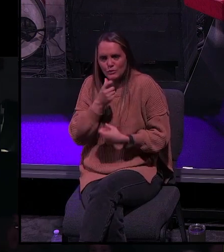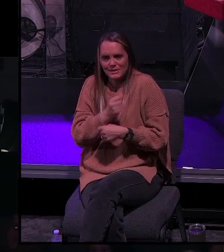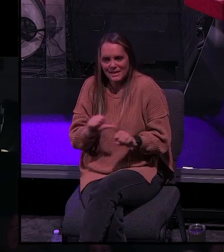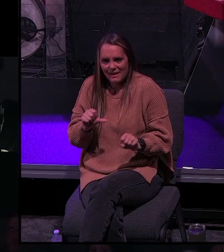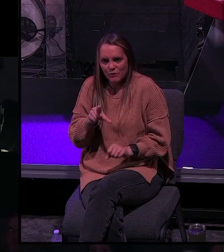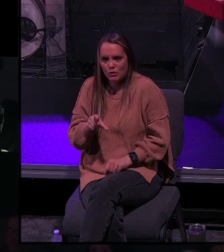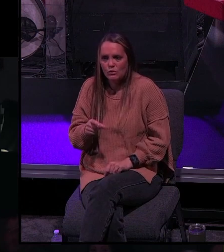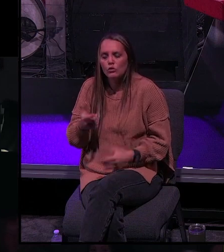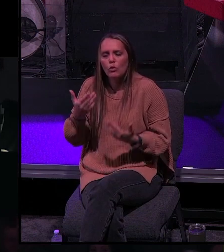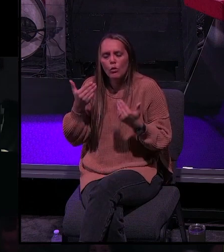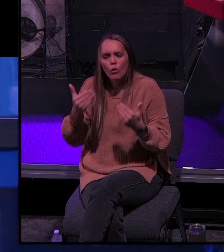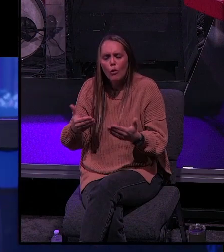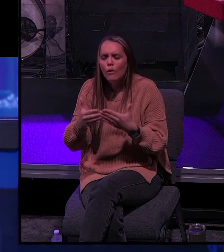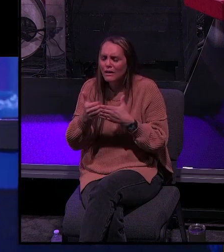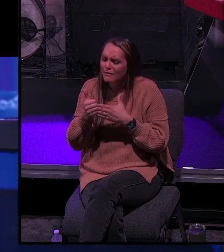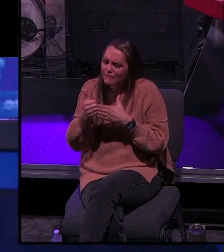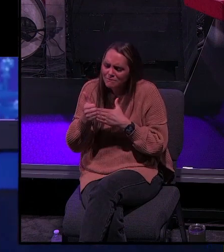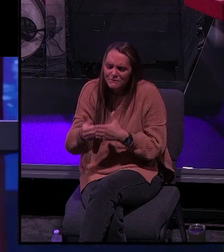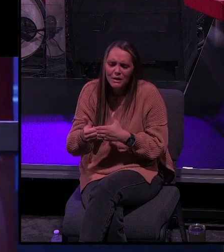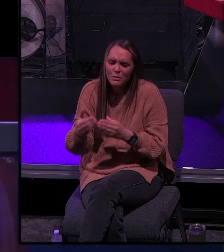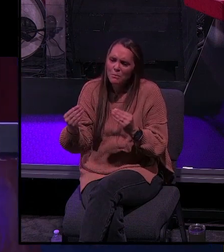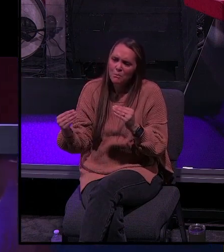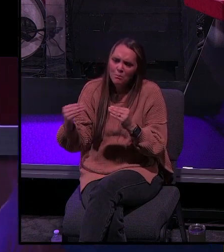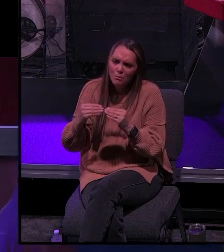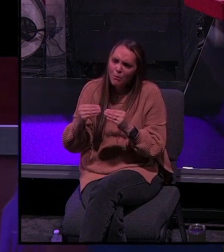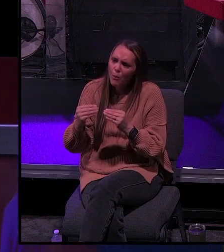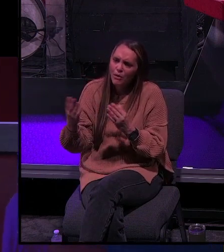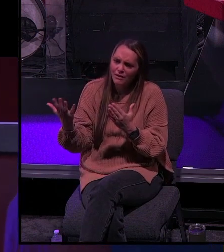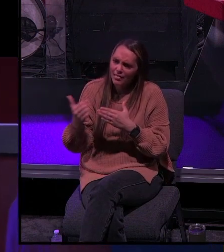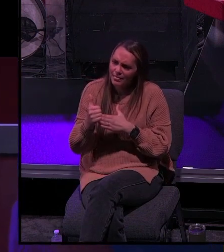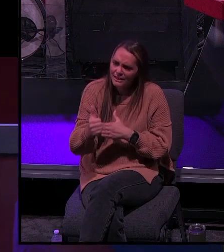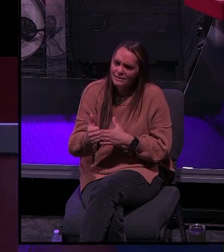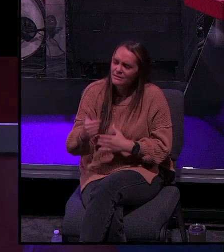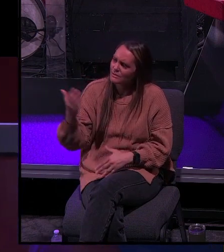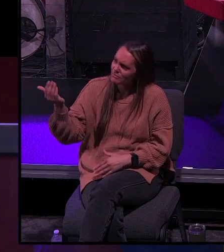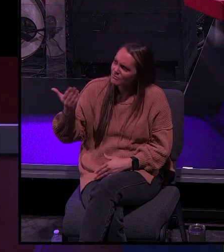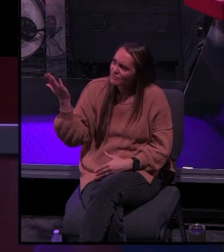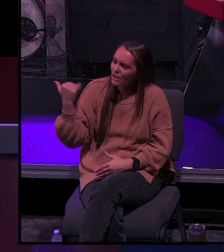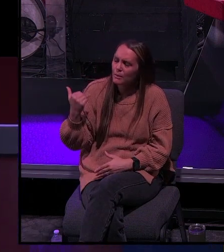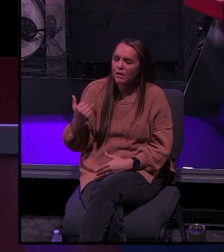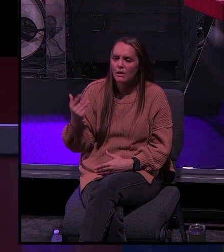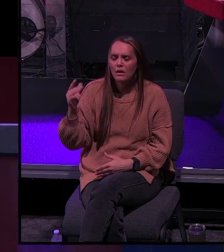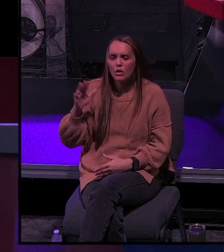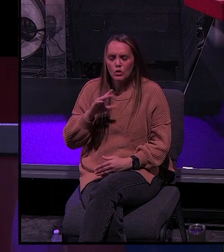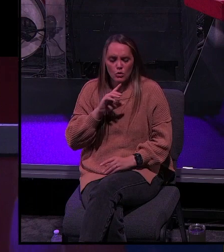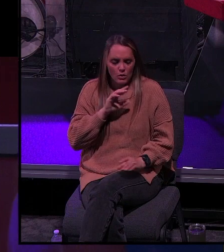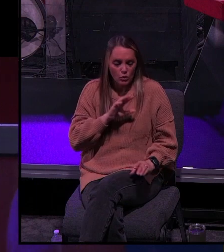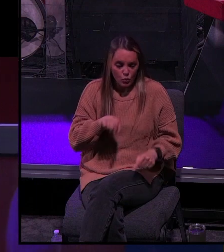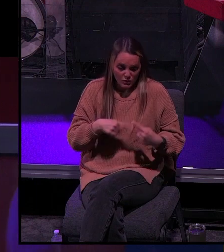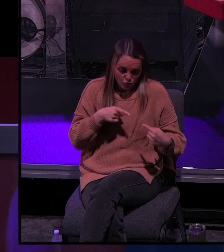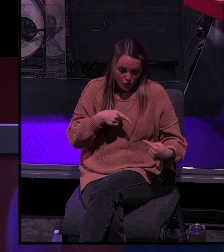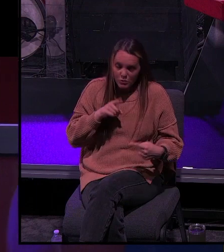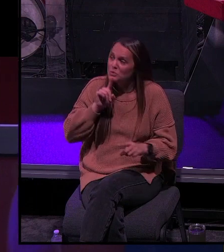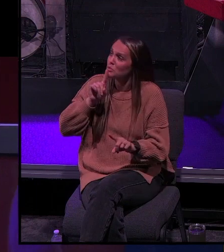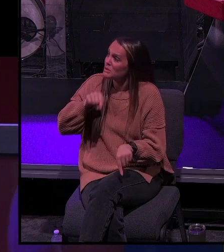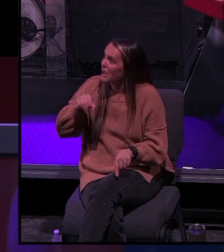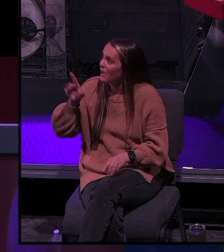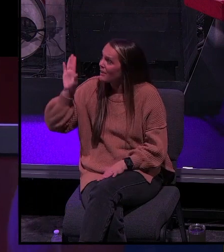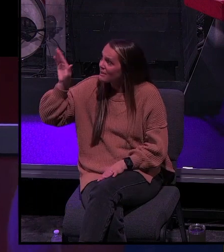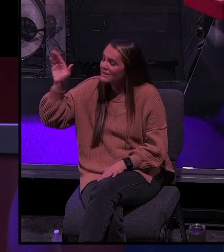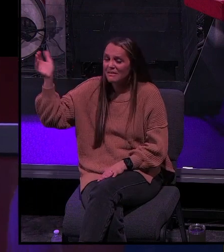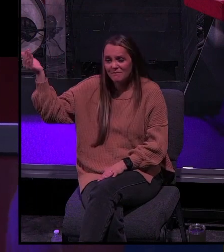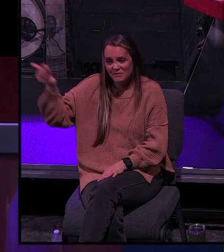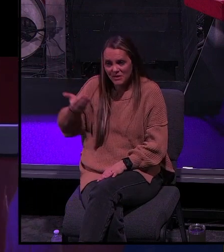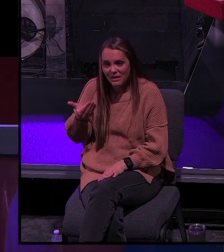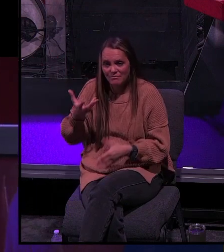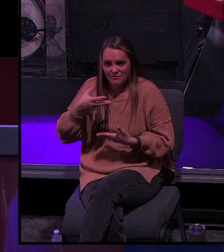don't we invite him to lead us more often? Why don't we pause and invite him and respond to him more often? It's very, very simple. It's because